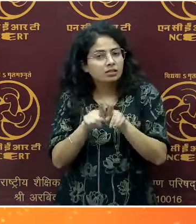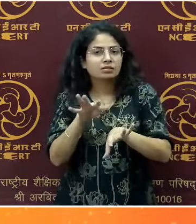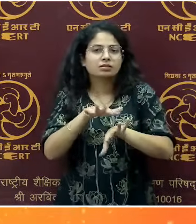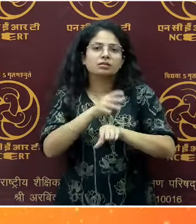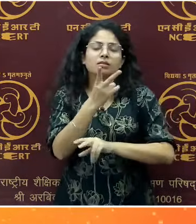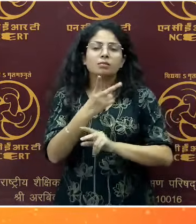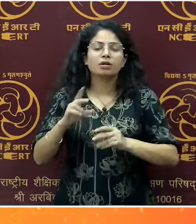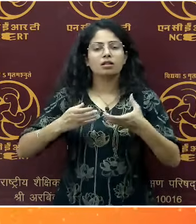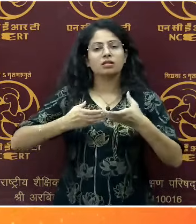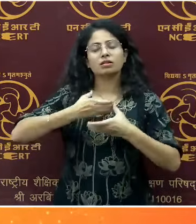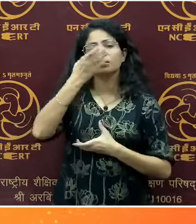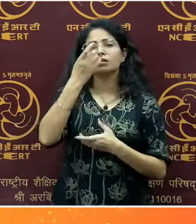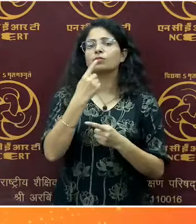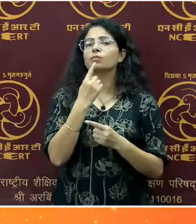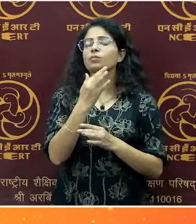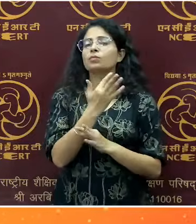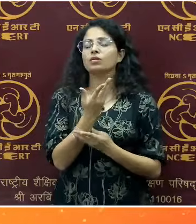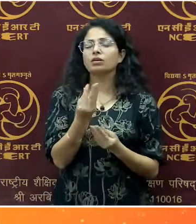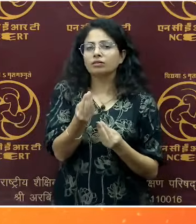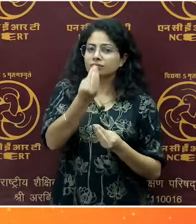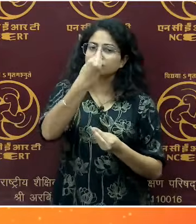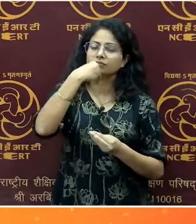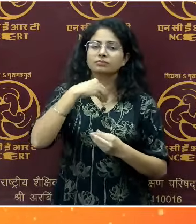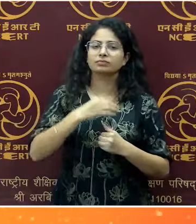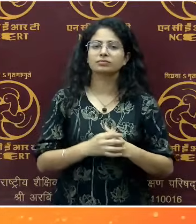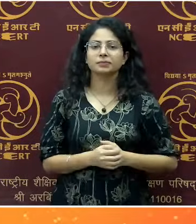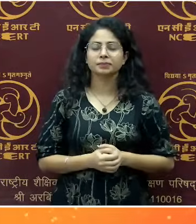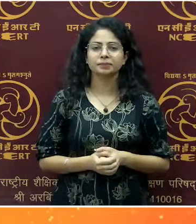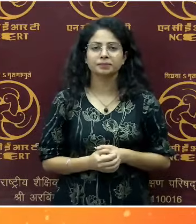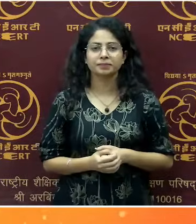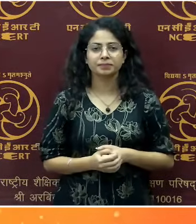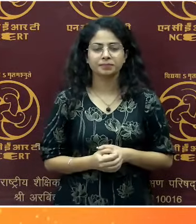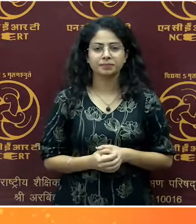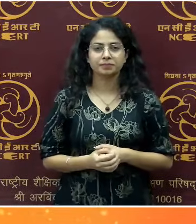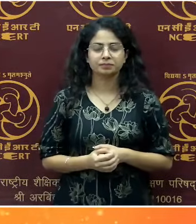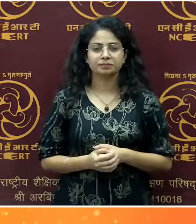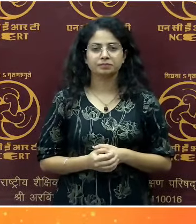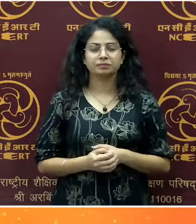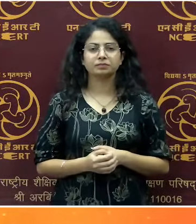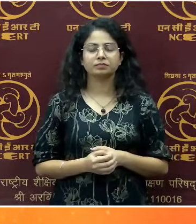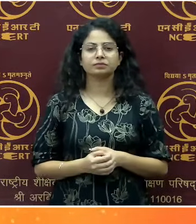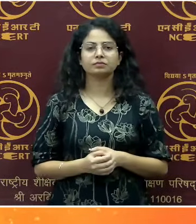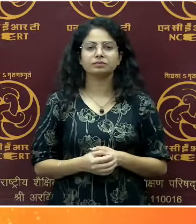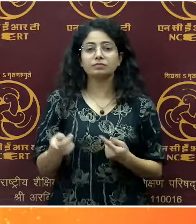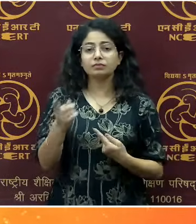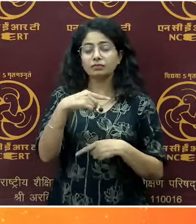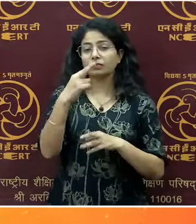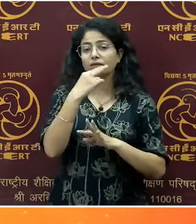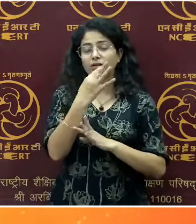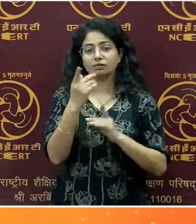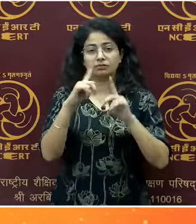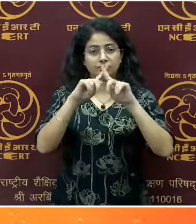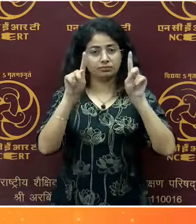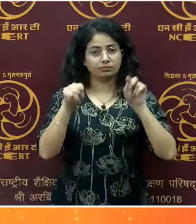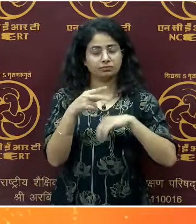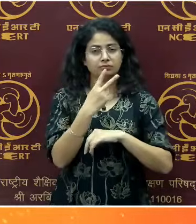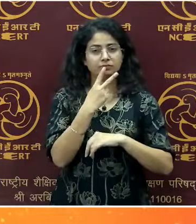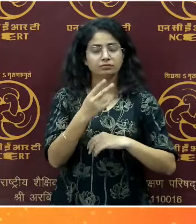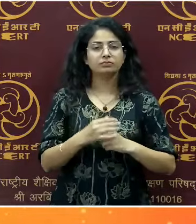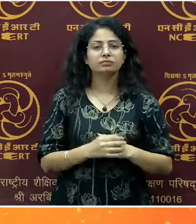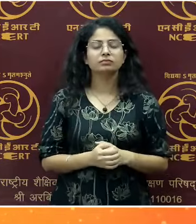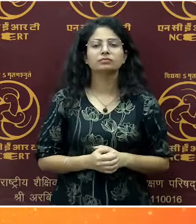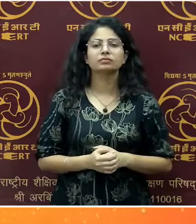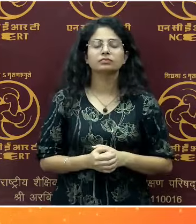the giraffe also had his share and just went. So, you can see the grass, and word